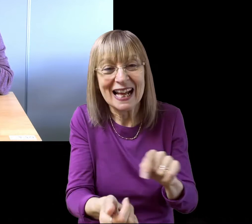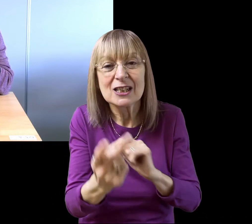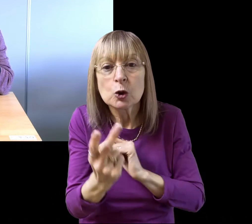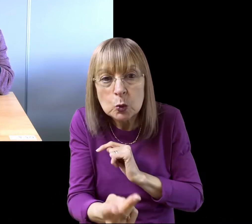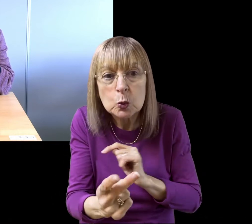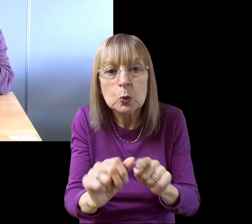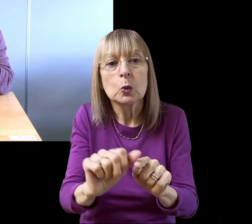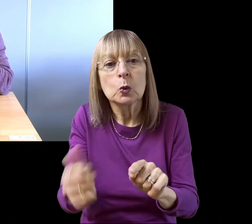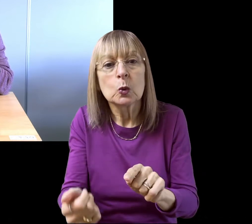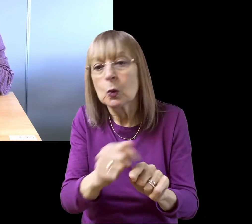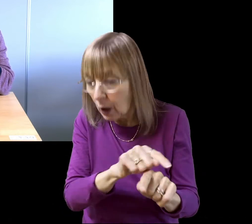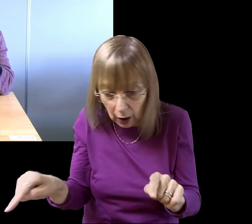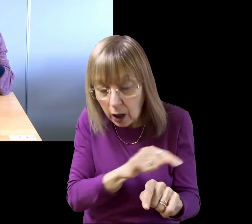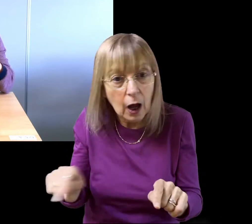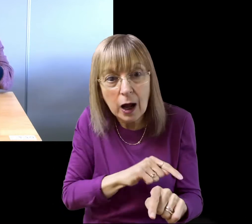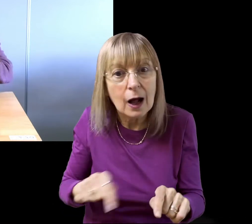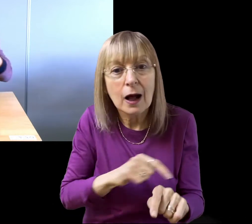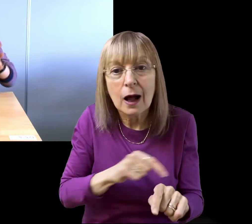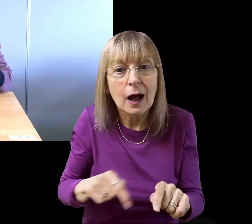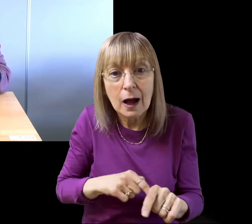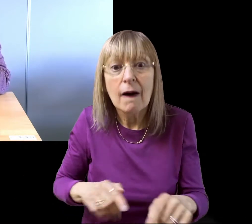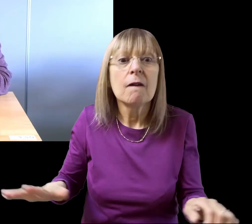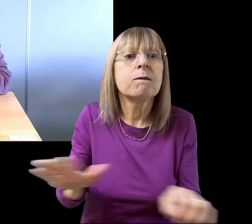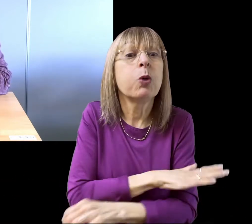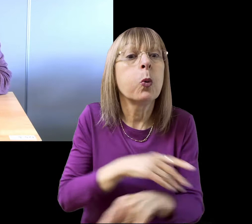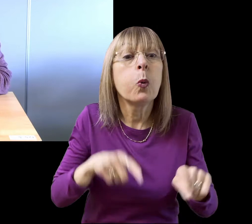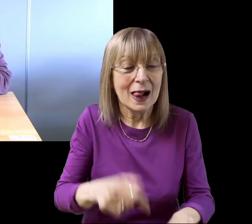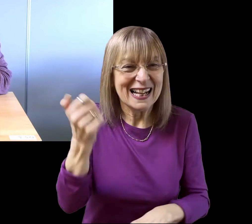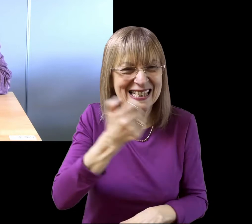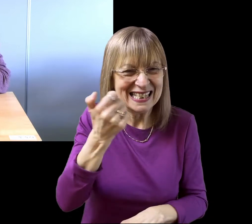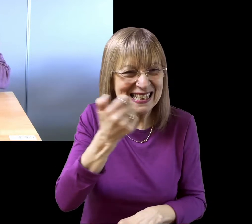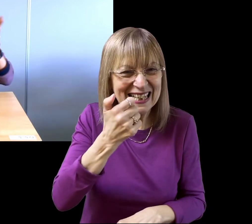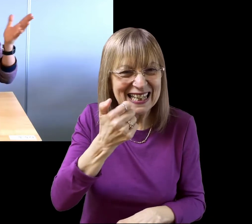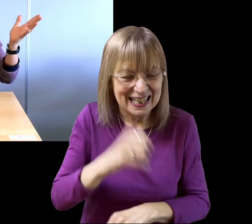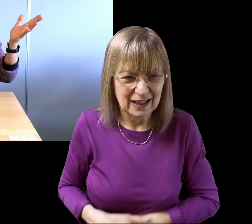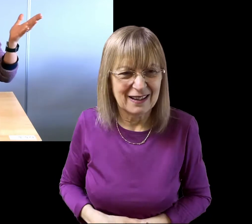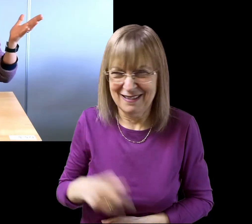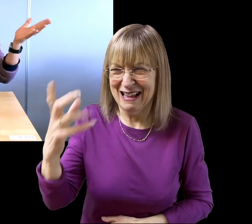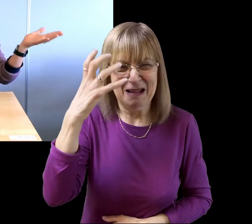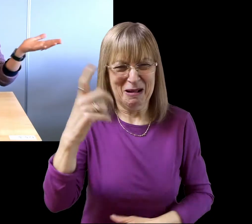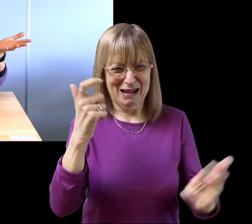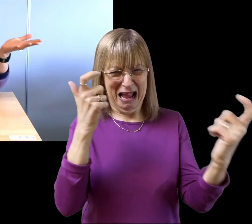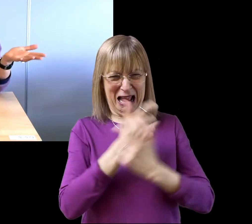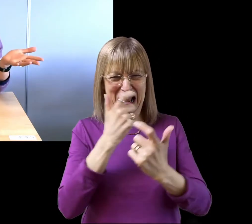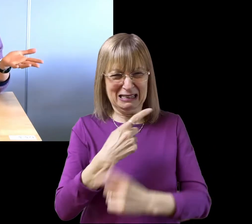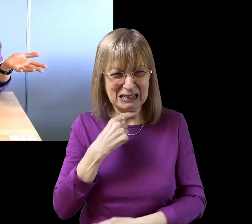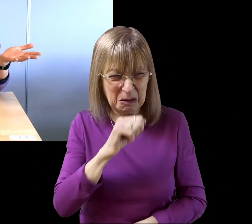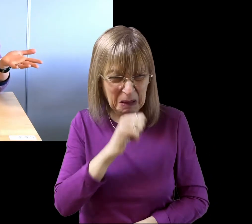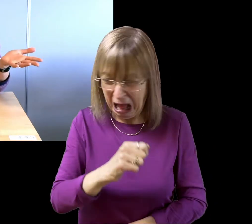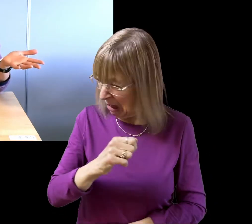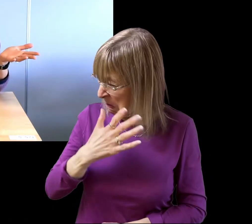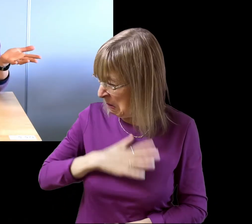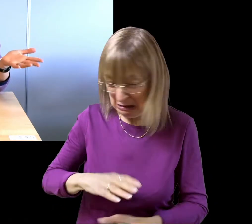rice on the next, 16 grains of rice, until the chessboard is full. And the emperor laughs and